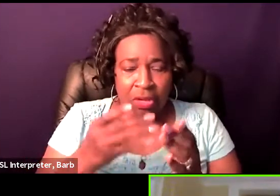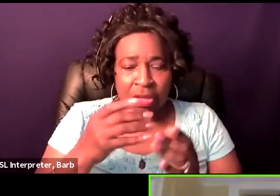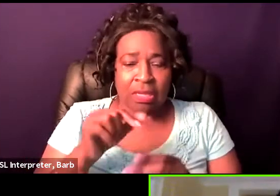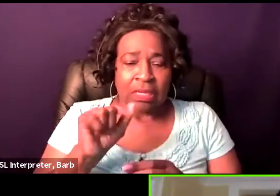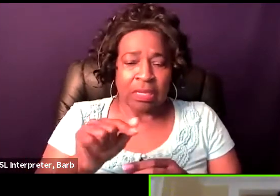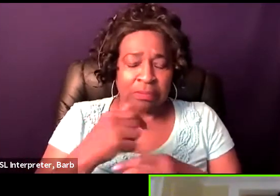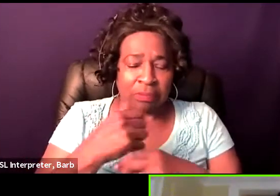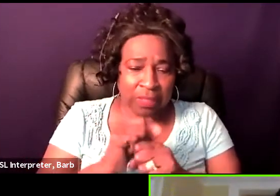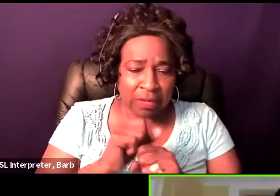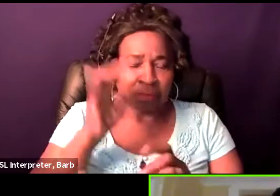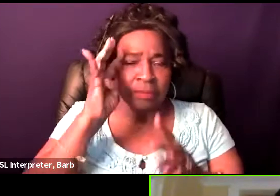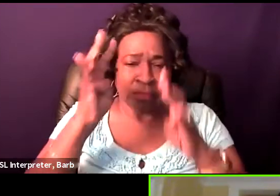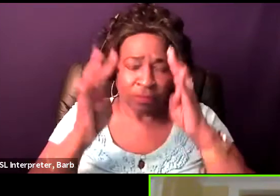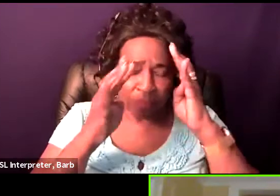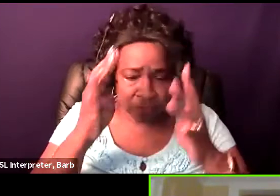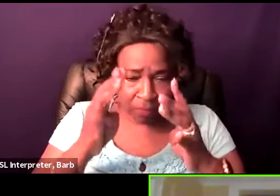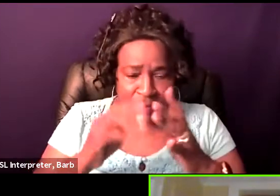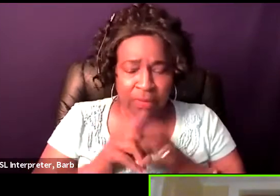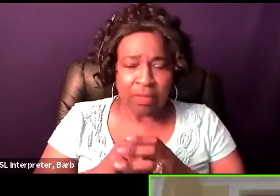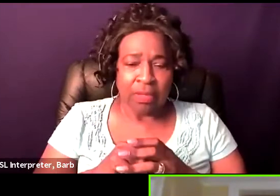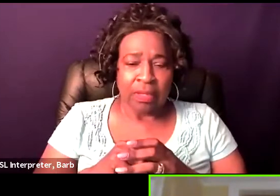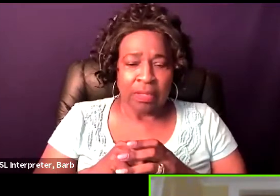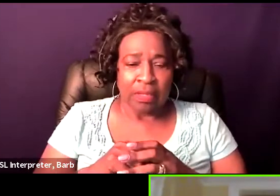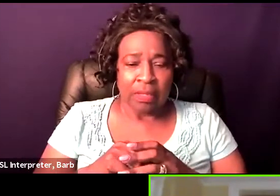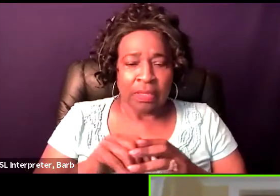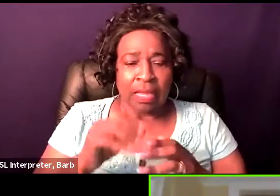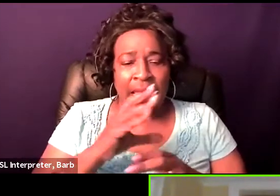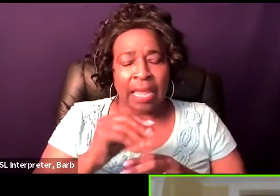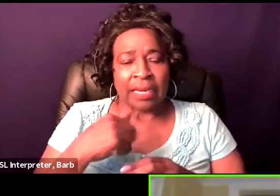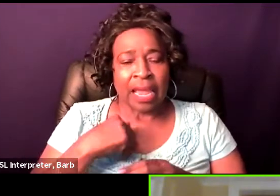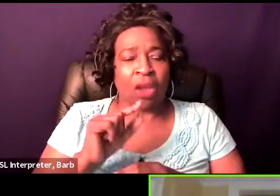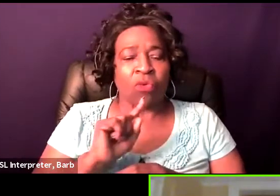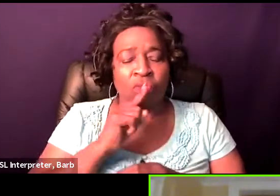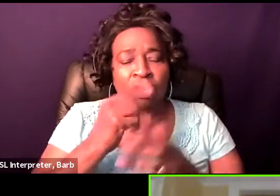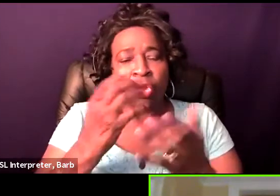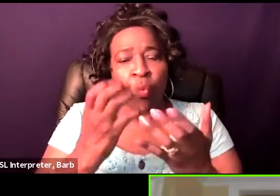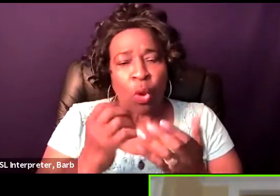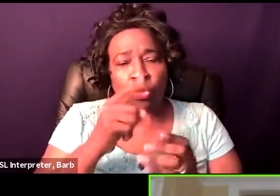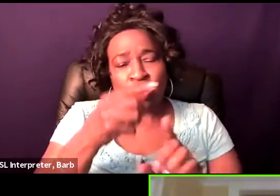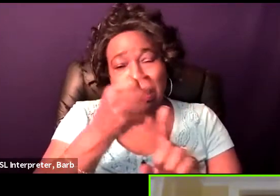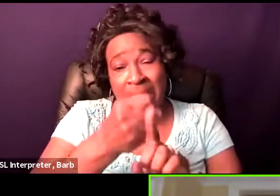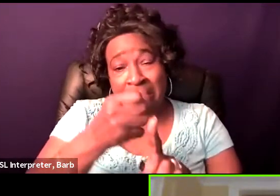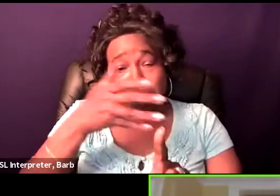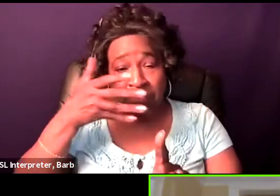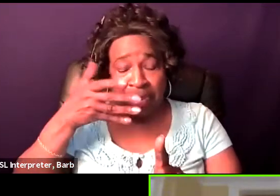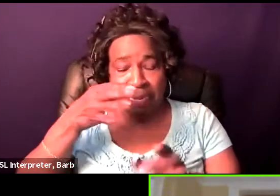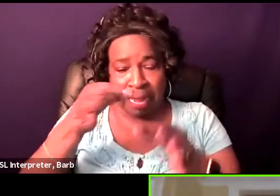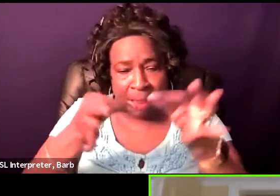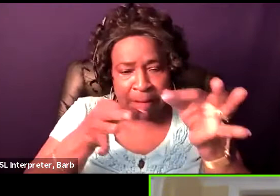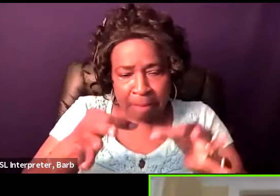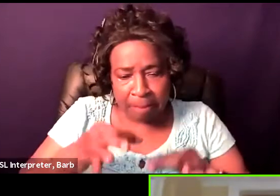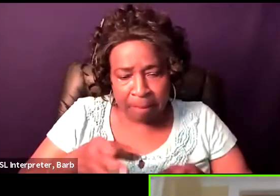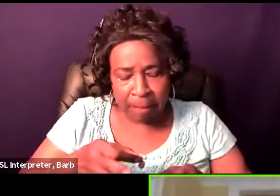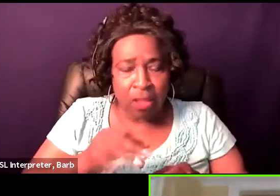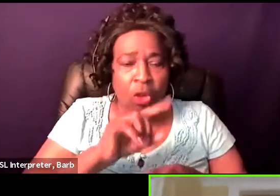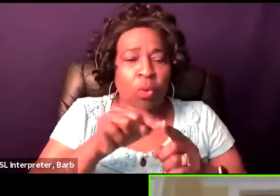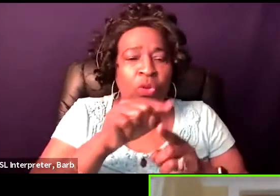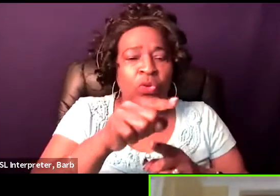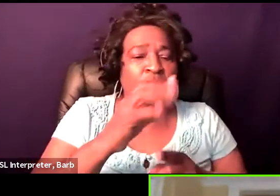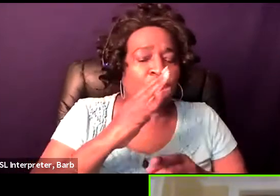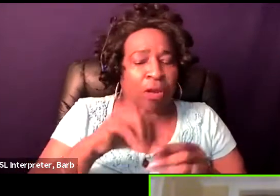it is innovative, it is forward-looking, it is backwards, you know? And I really want you to expand on that. Like when we talk about